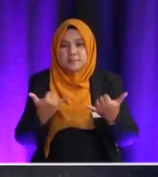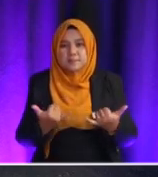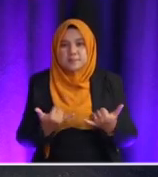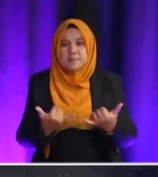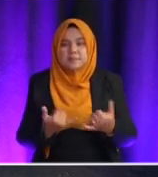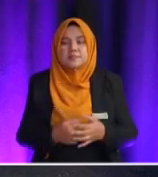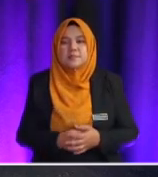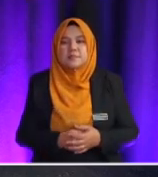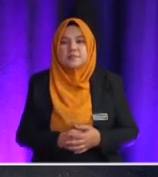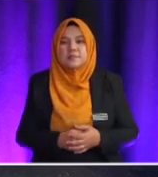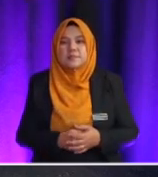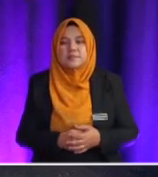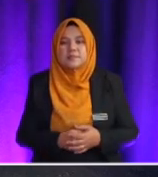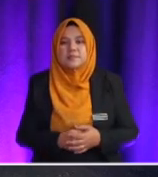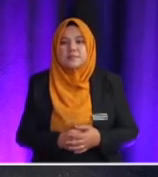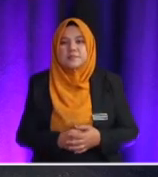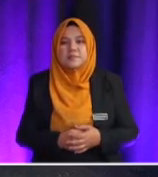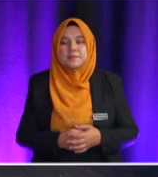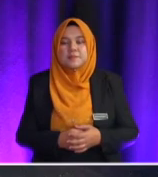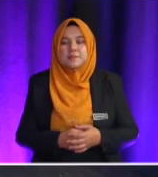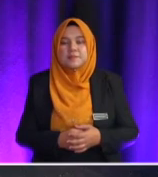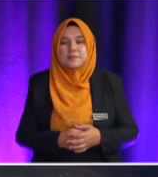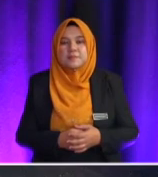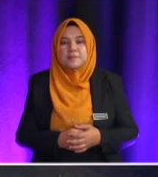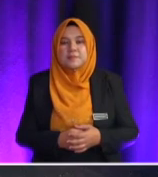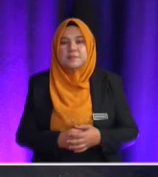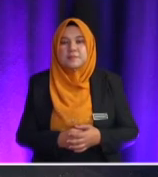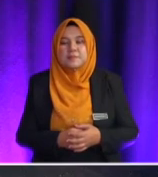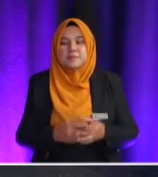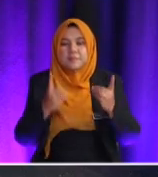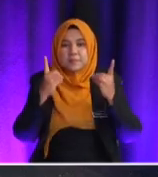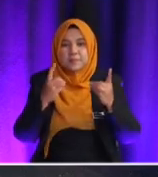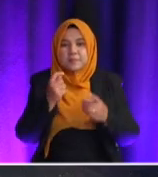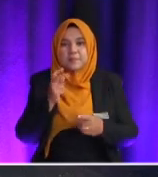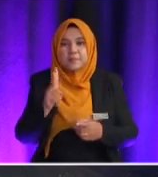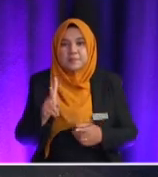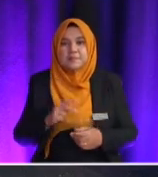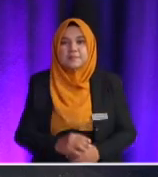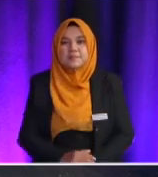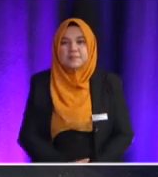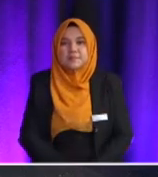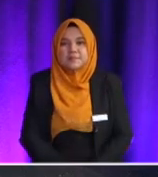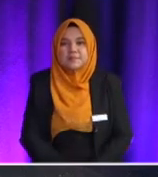So prepare your guns. We're going to be answering more questions after this, only on EduwebTV KPM.